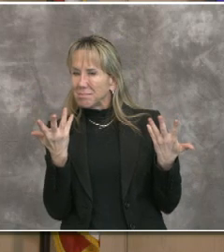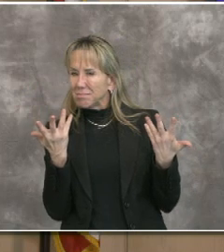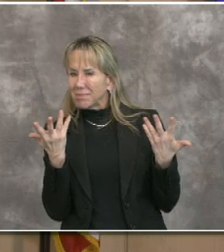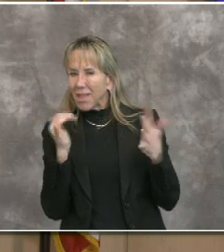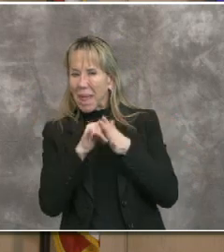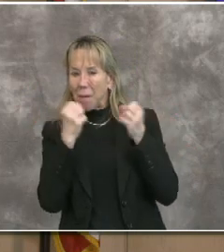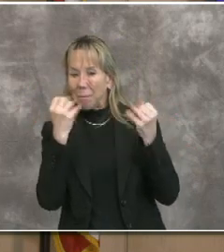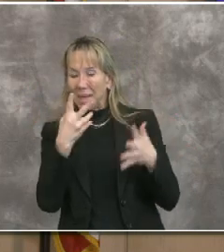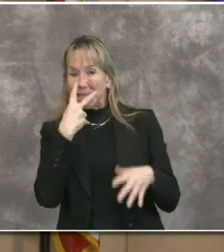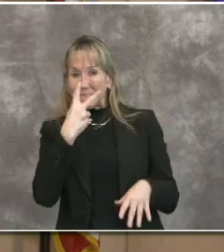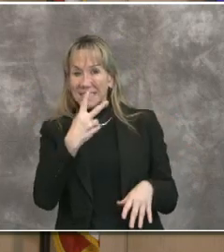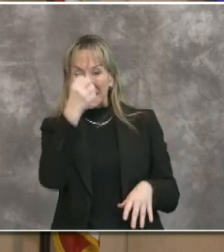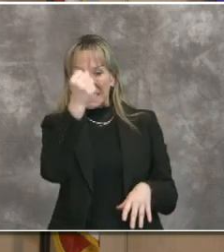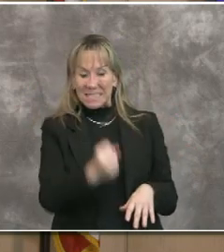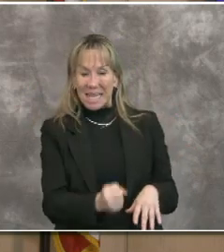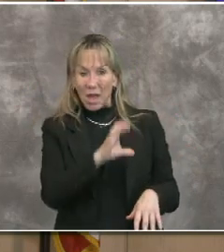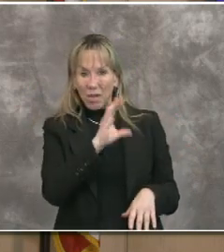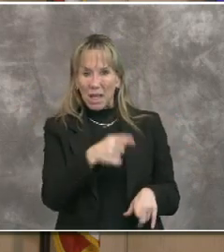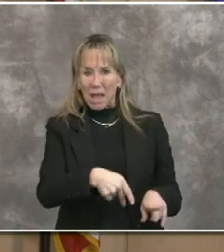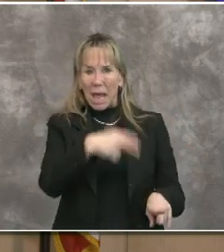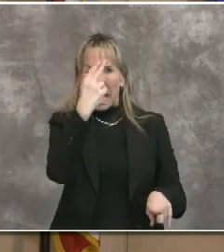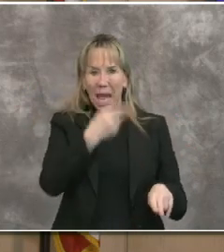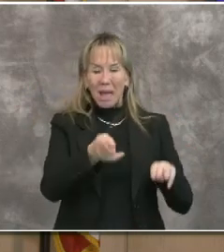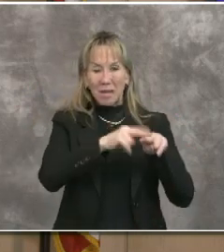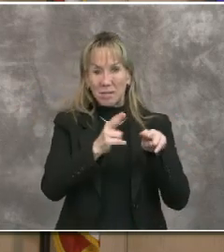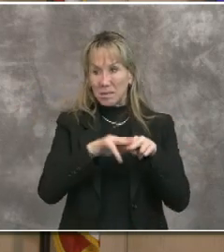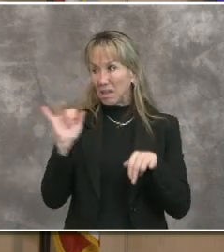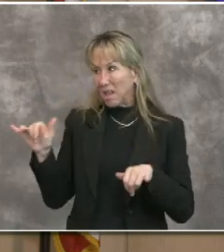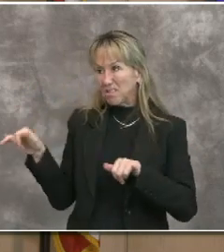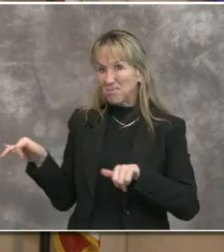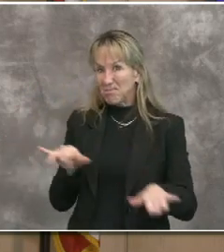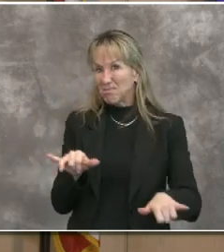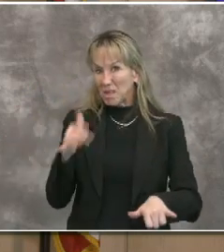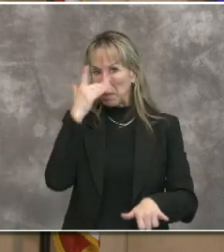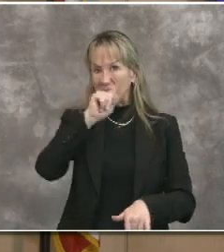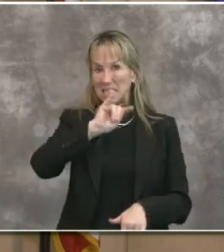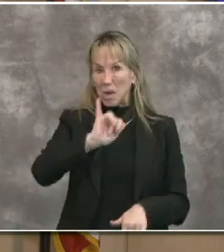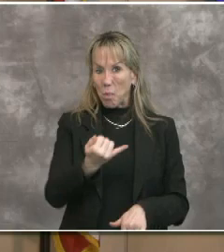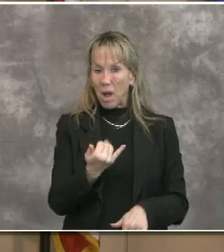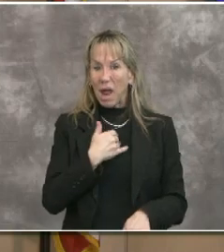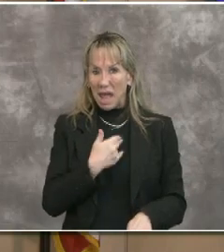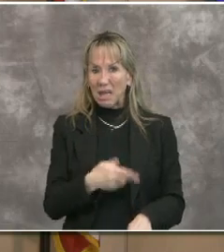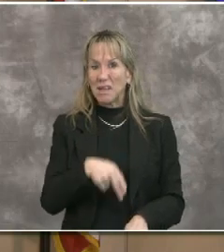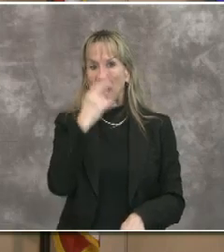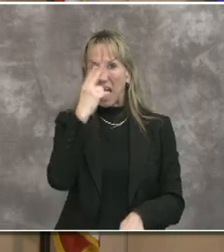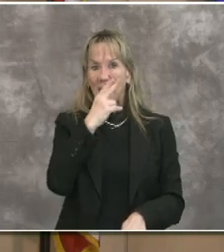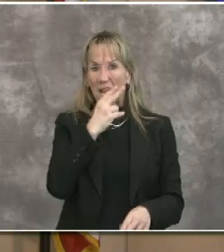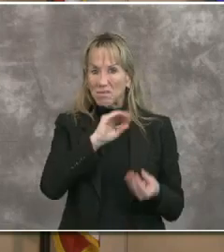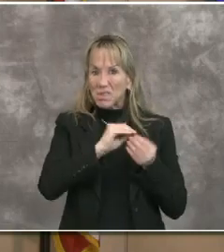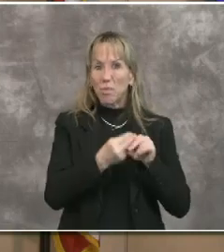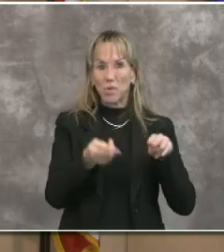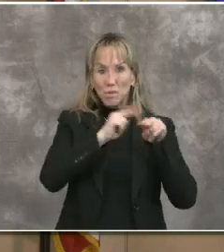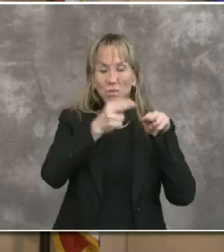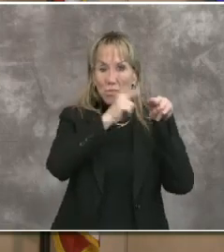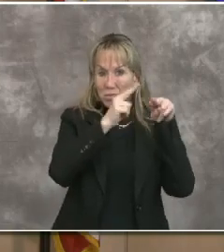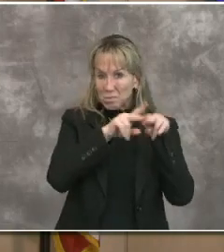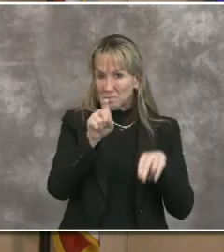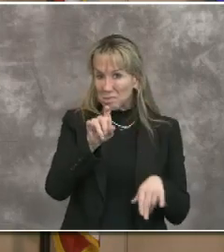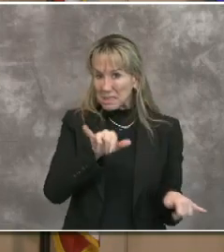correlation between the rising numbers in Tijuana? I think both Dr. Wooten and Dr. McDonald are going to respond to that